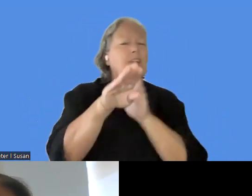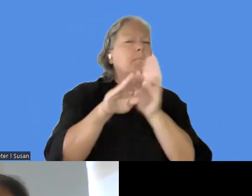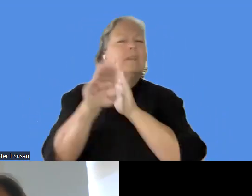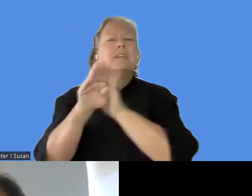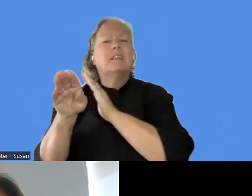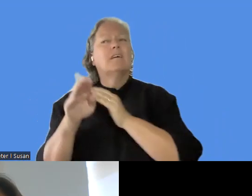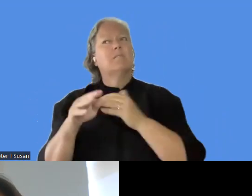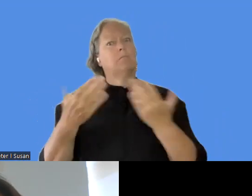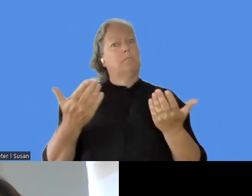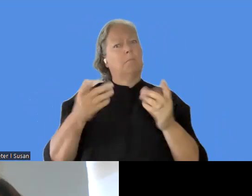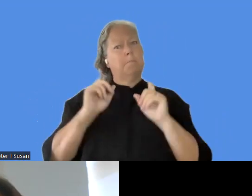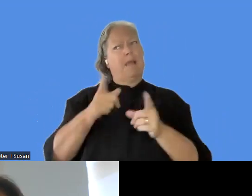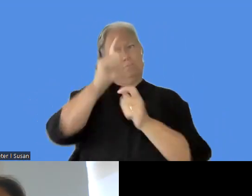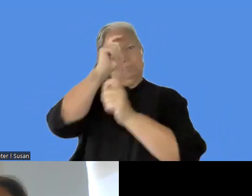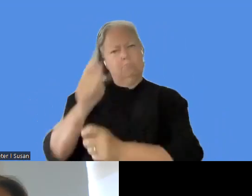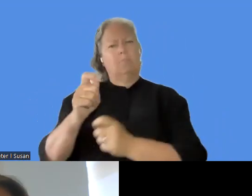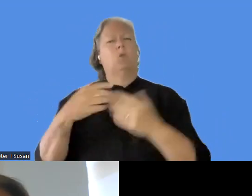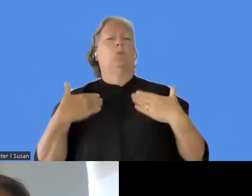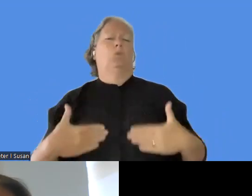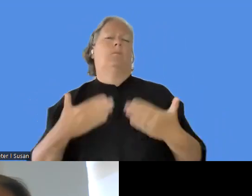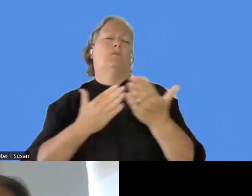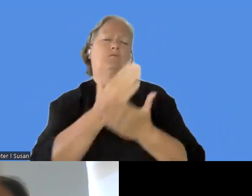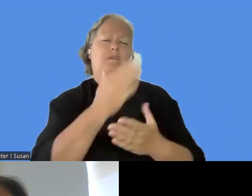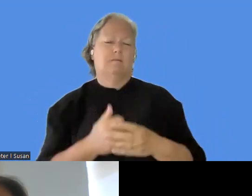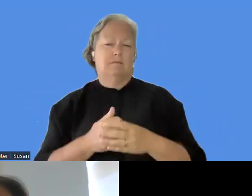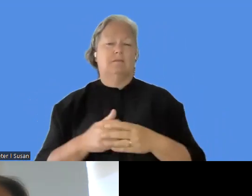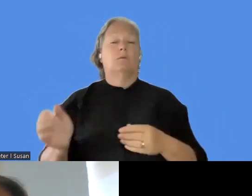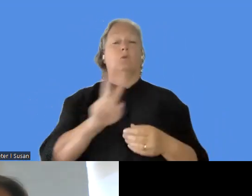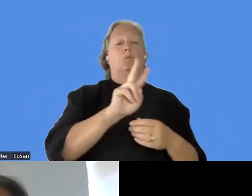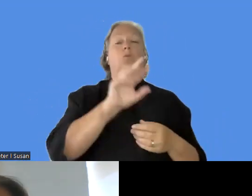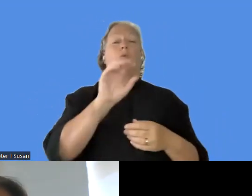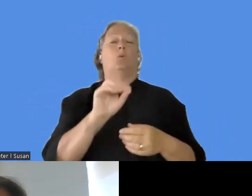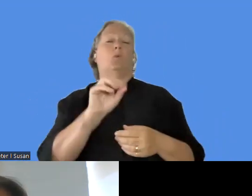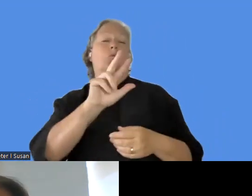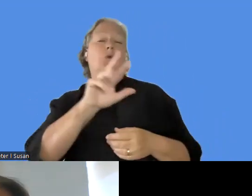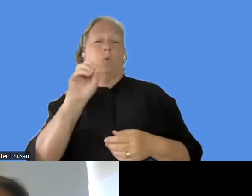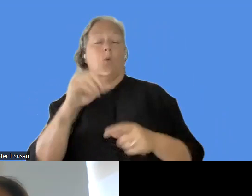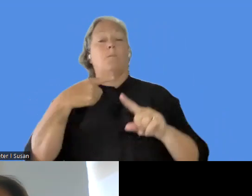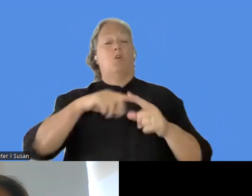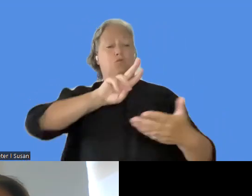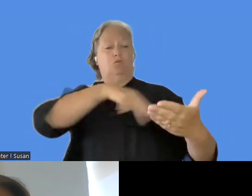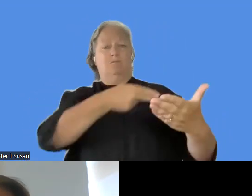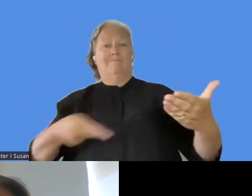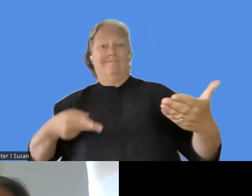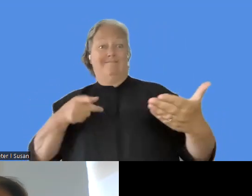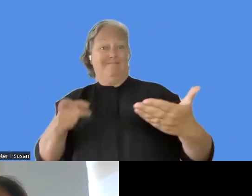rights. Both the 2030 Agenda and CRPD stress the importance of data for